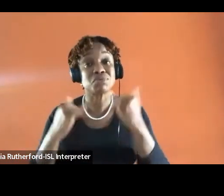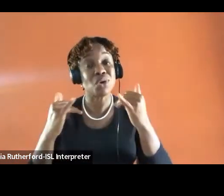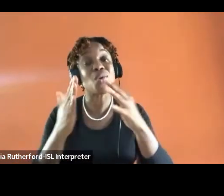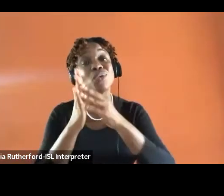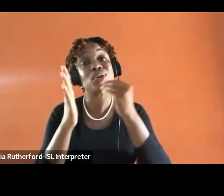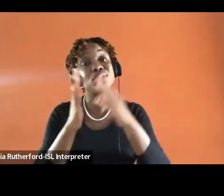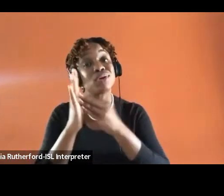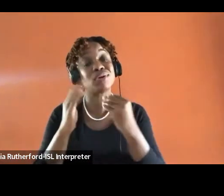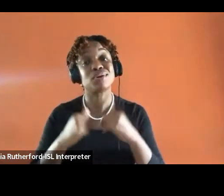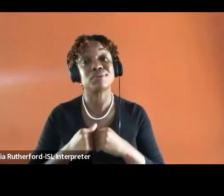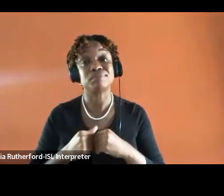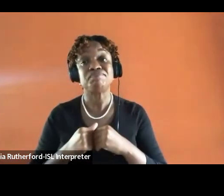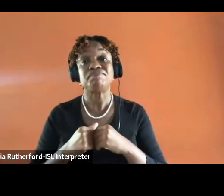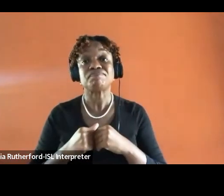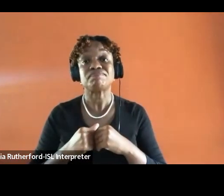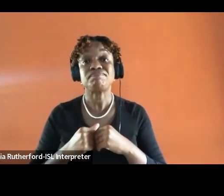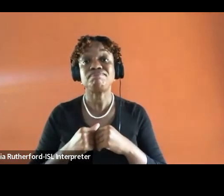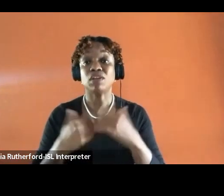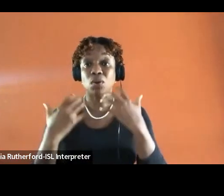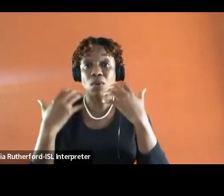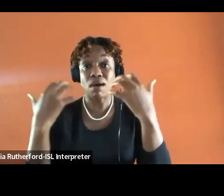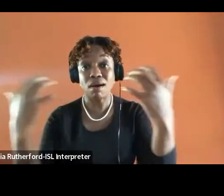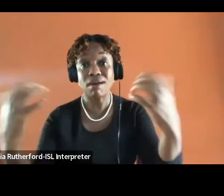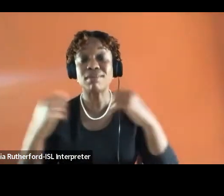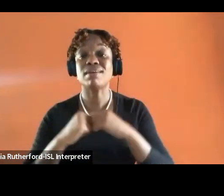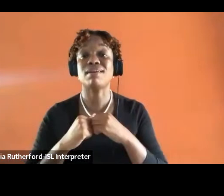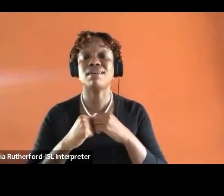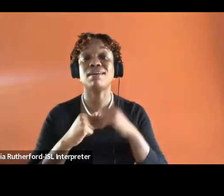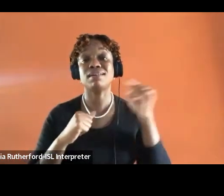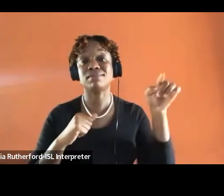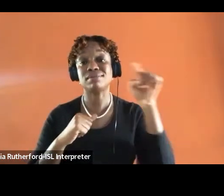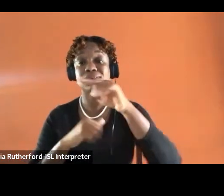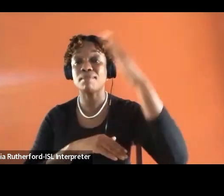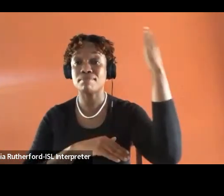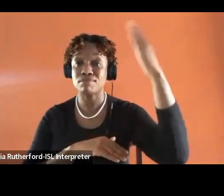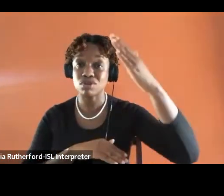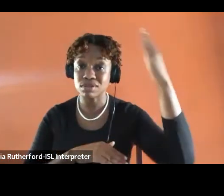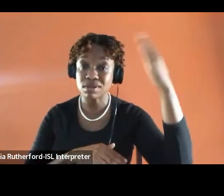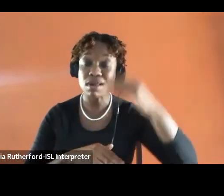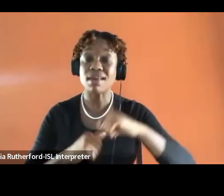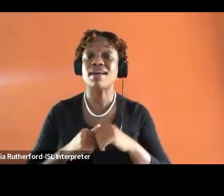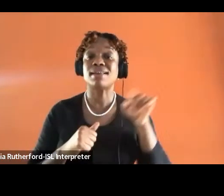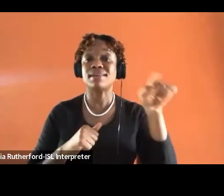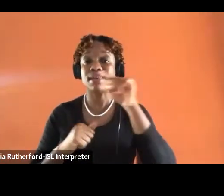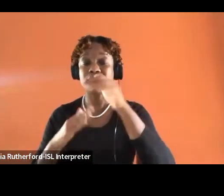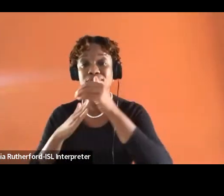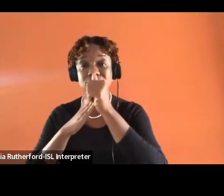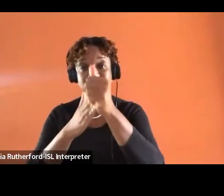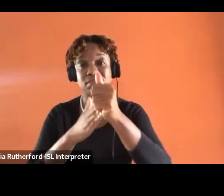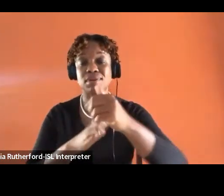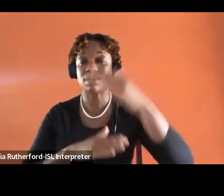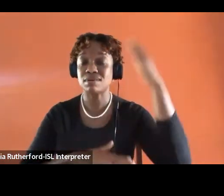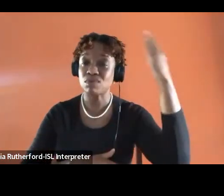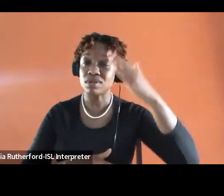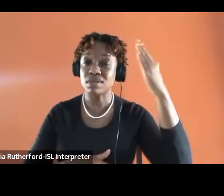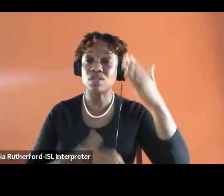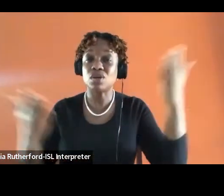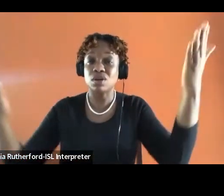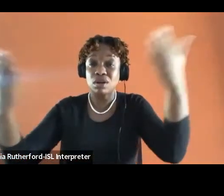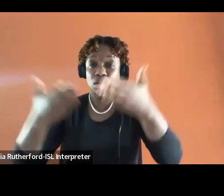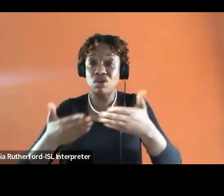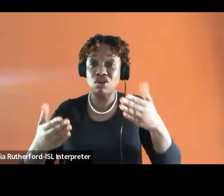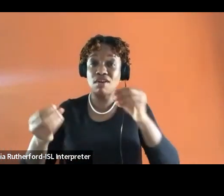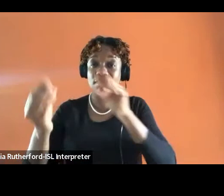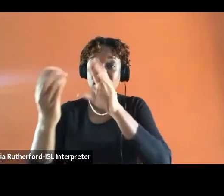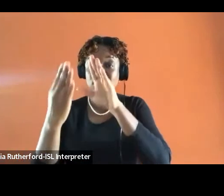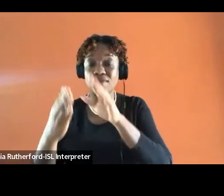our presenters, all our moderators, and our audience here and online really